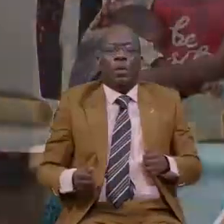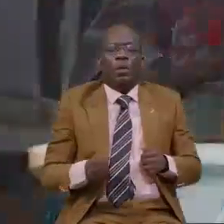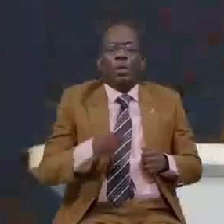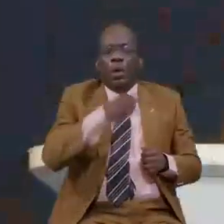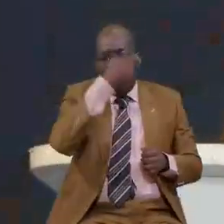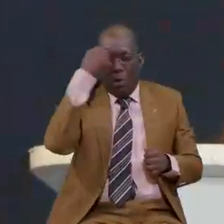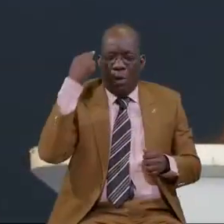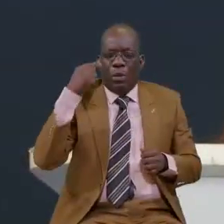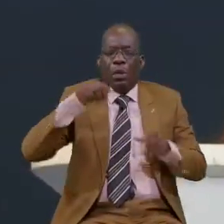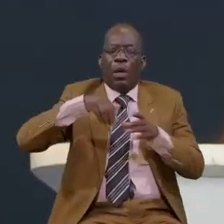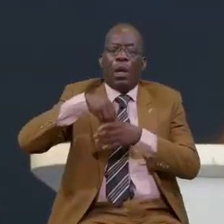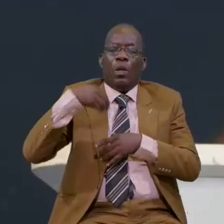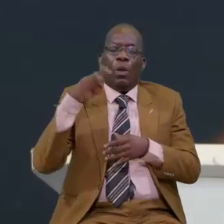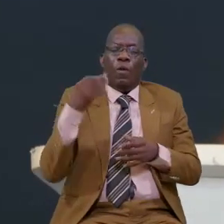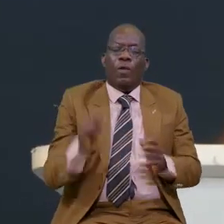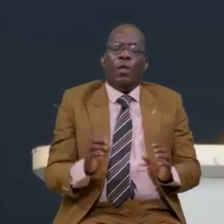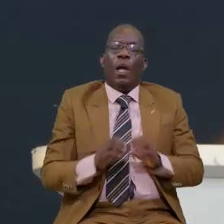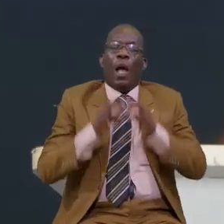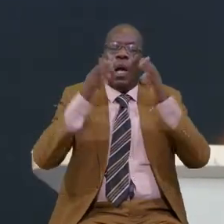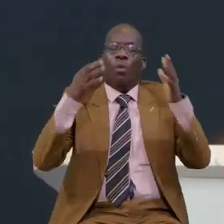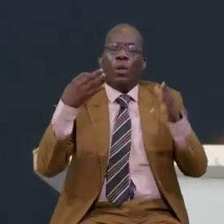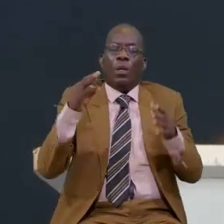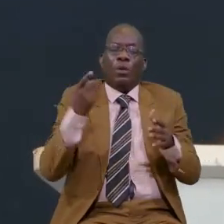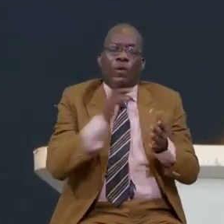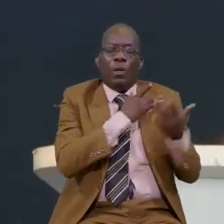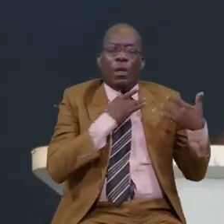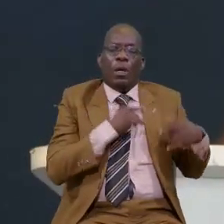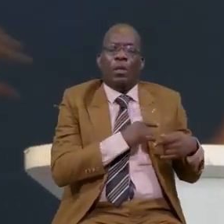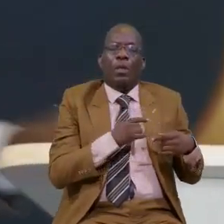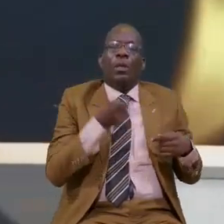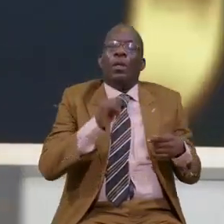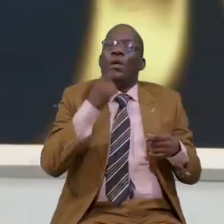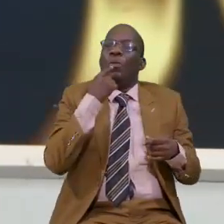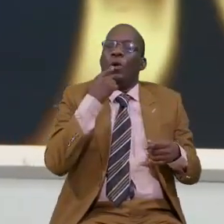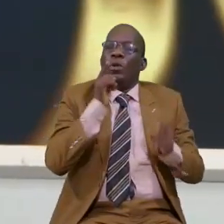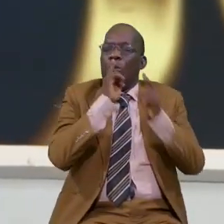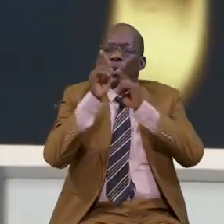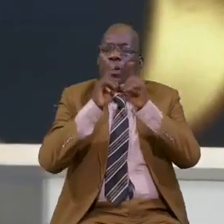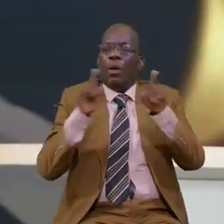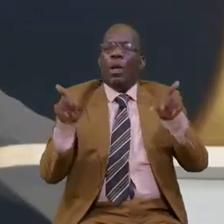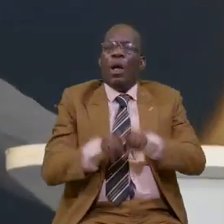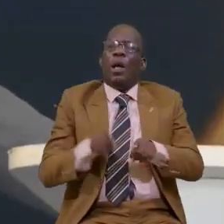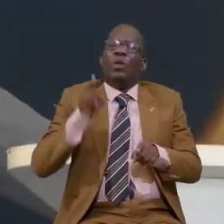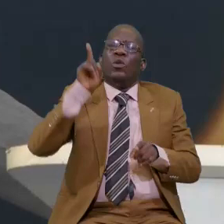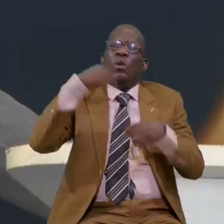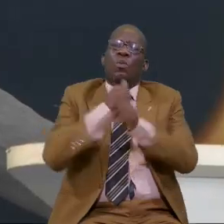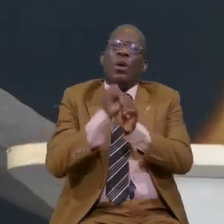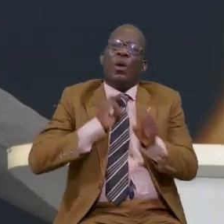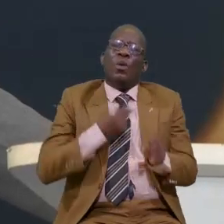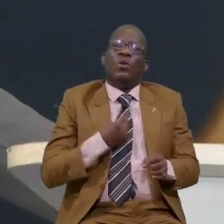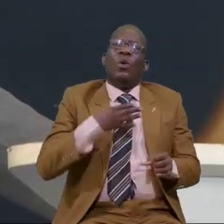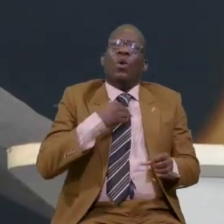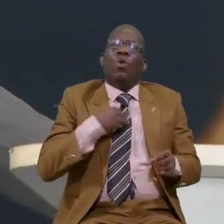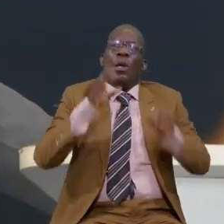the abundance of the heart, the mouth speaketh. And as you make us white as snow on the